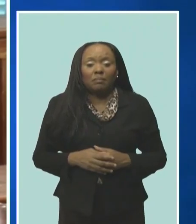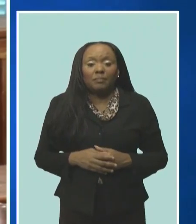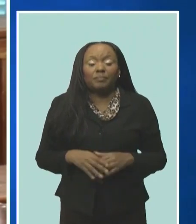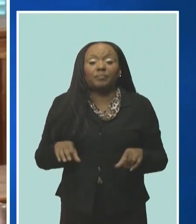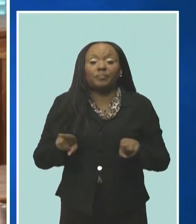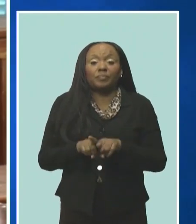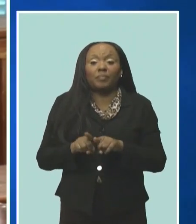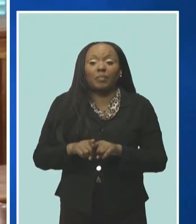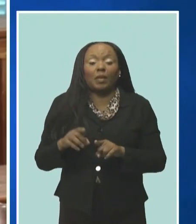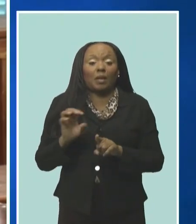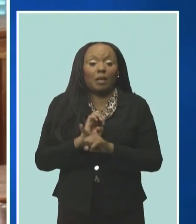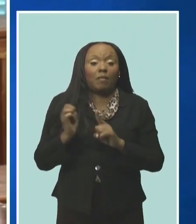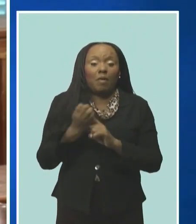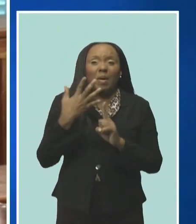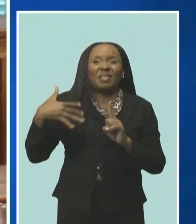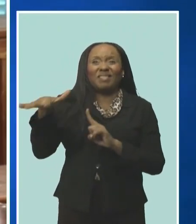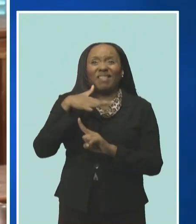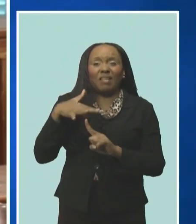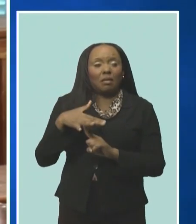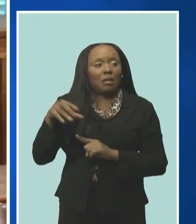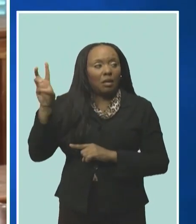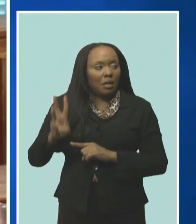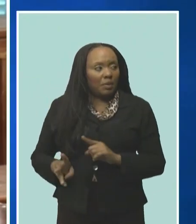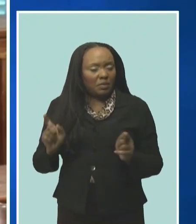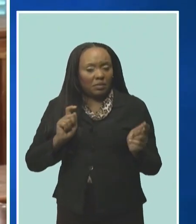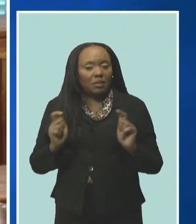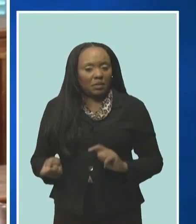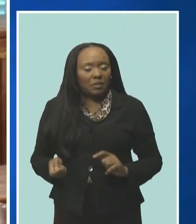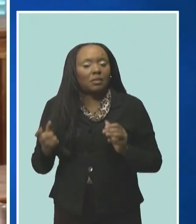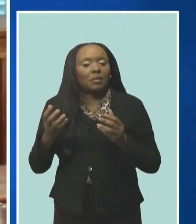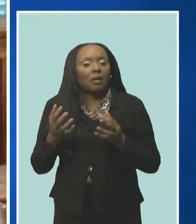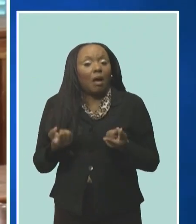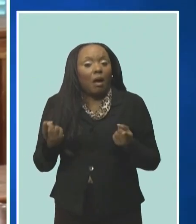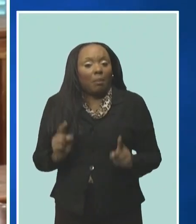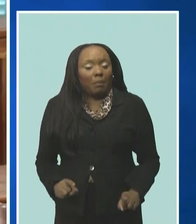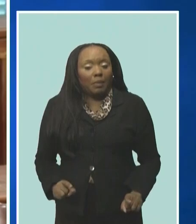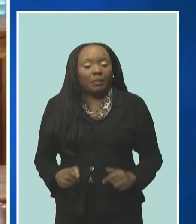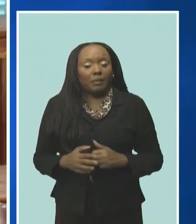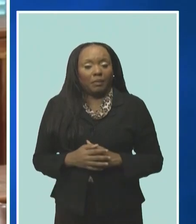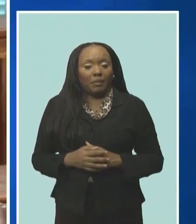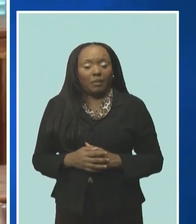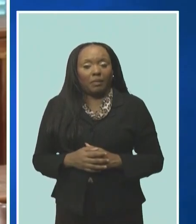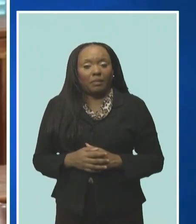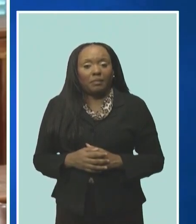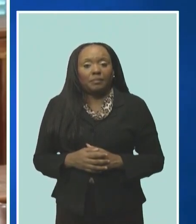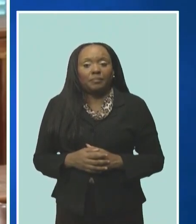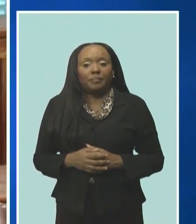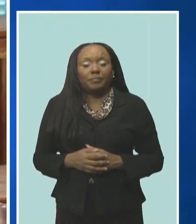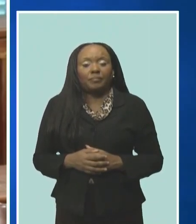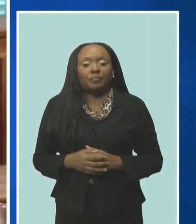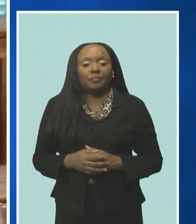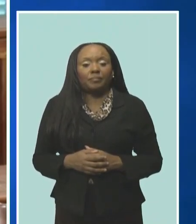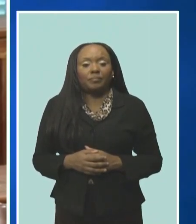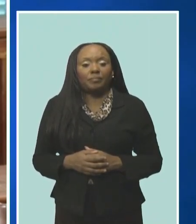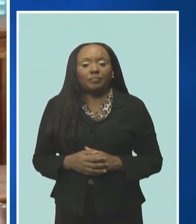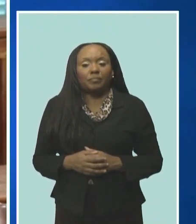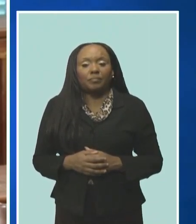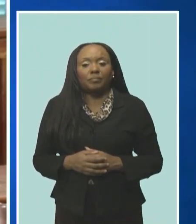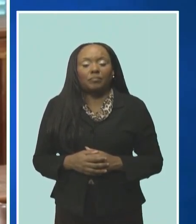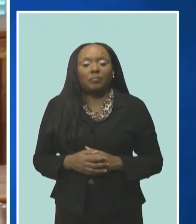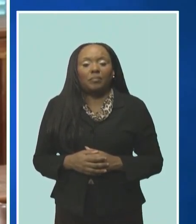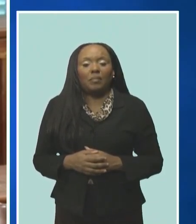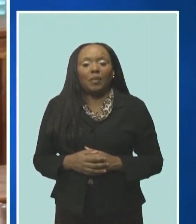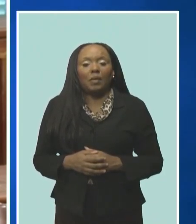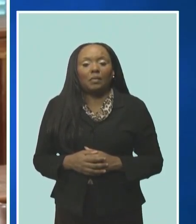where climate change is a reality. We have a situation where we have a conspiracy